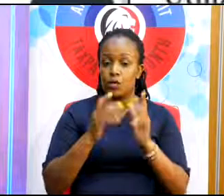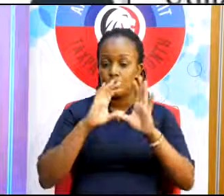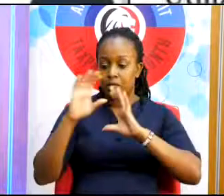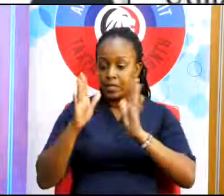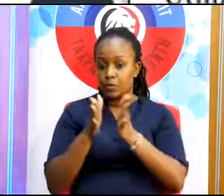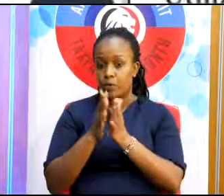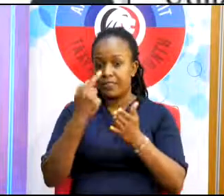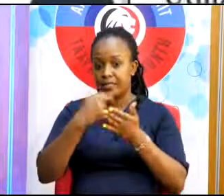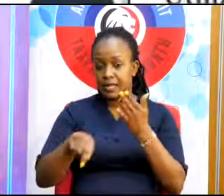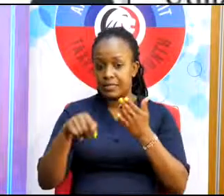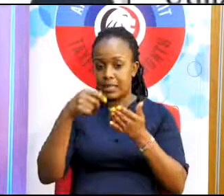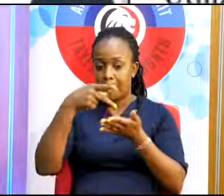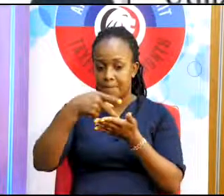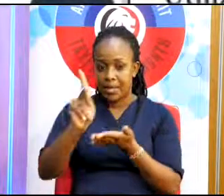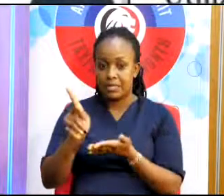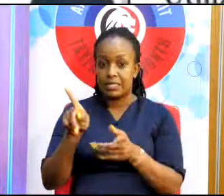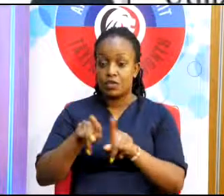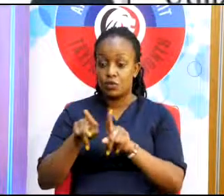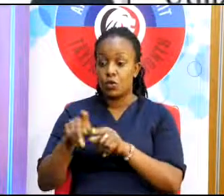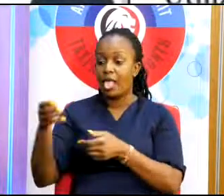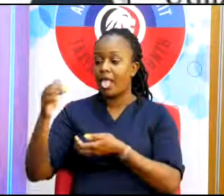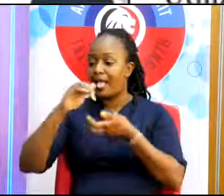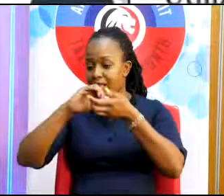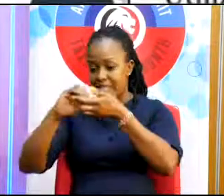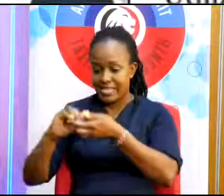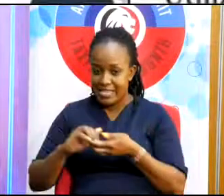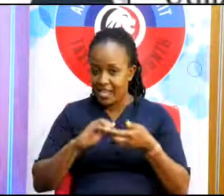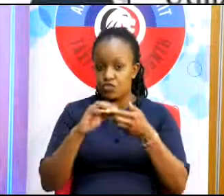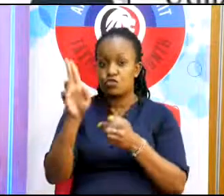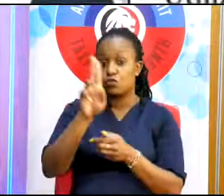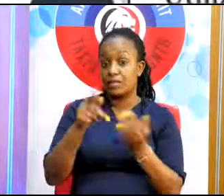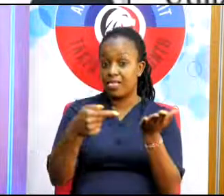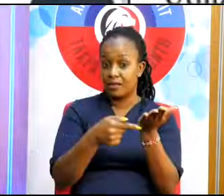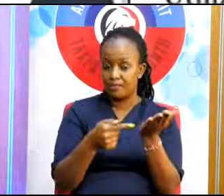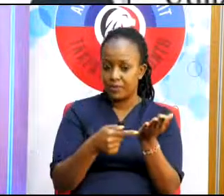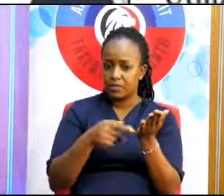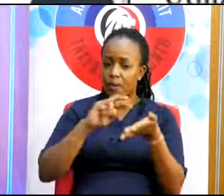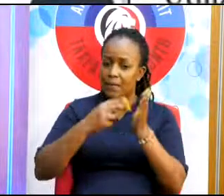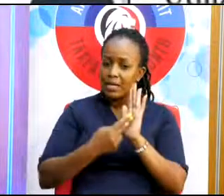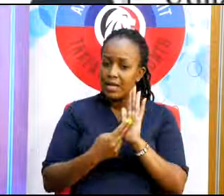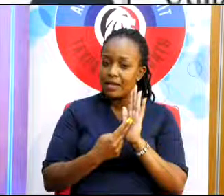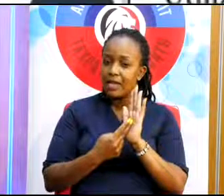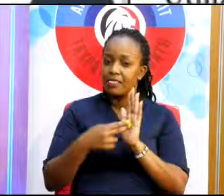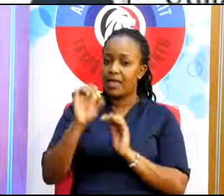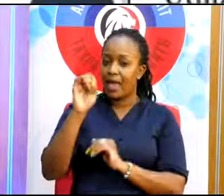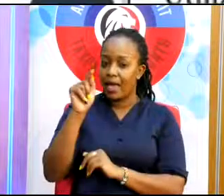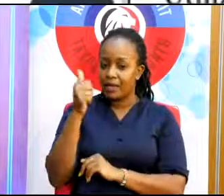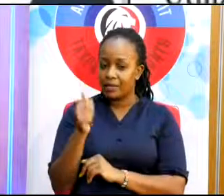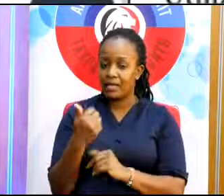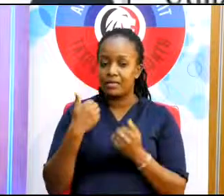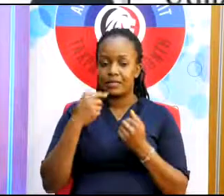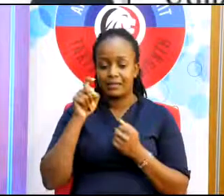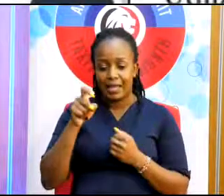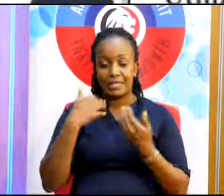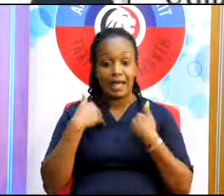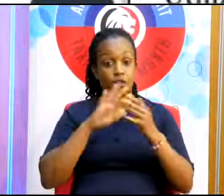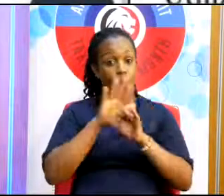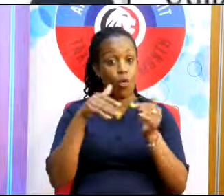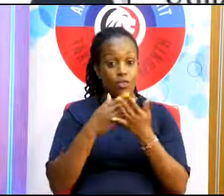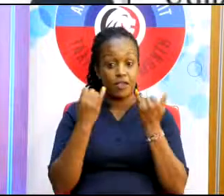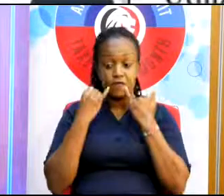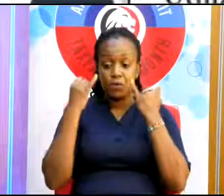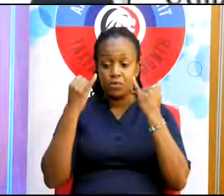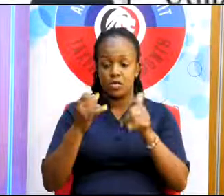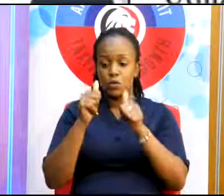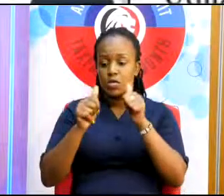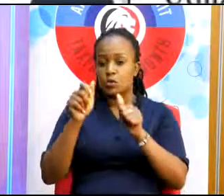taxpayers those findings, and we engage electronically. So our iTax system has come in handy because it has all the information we need about